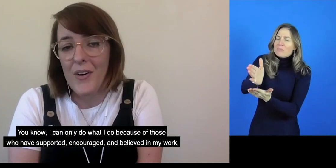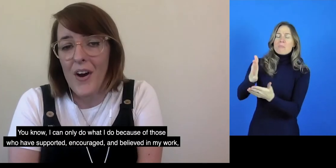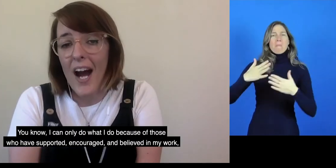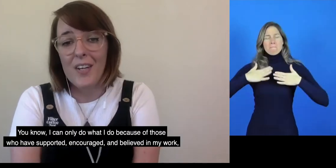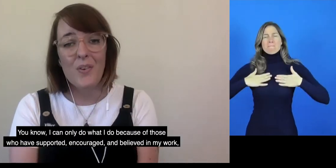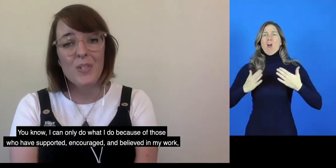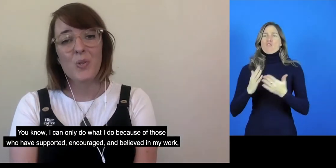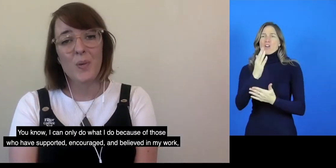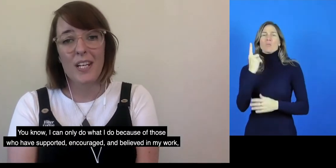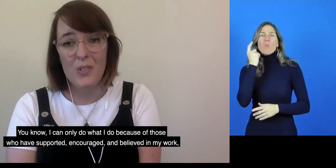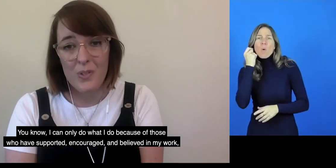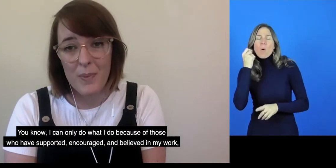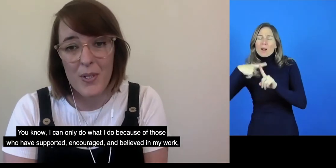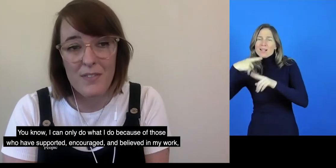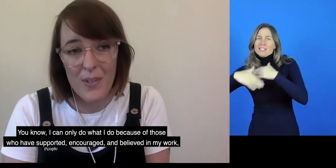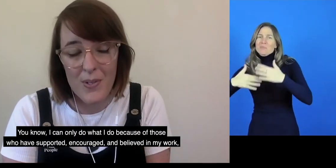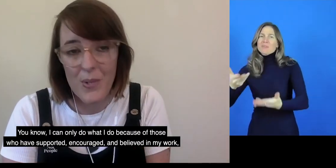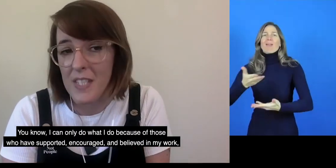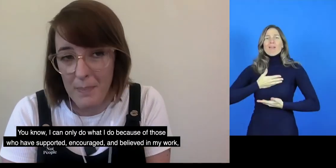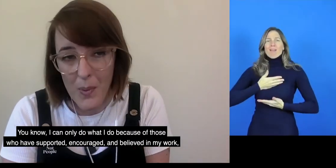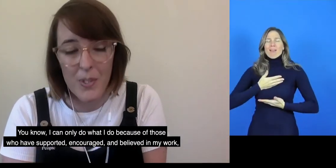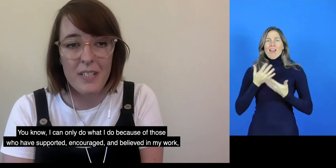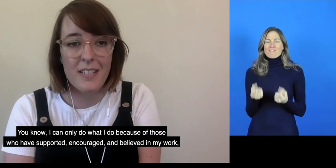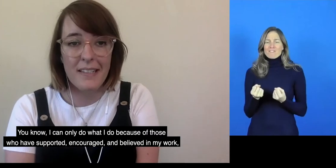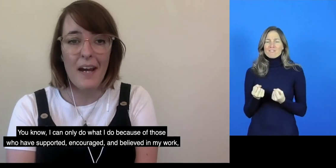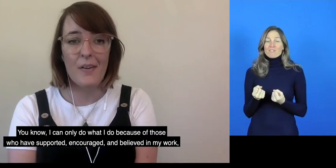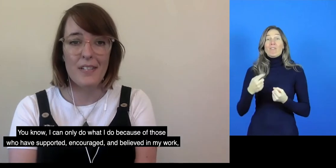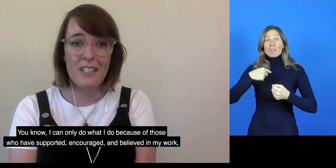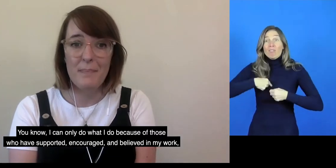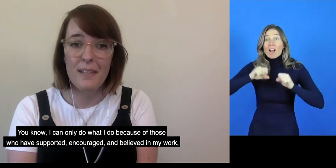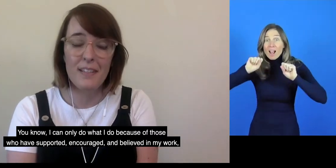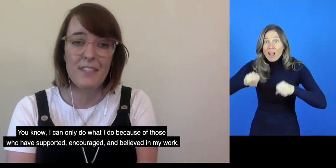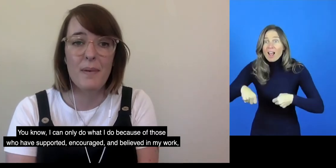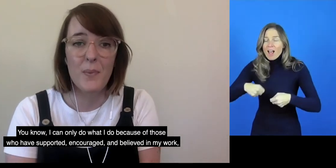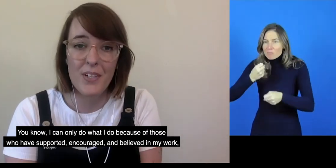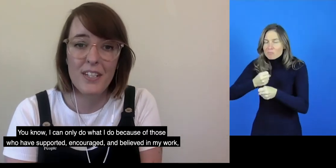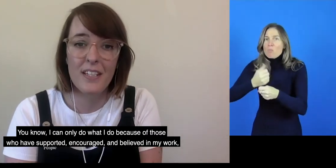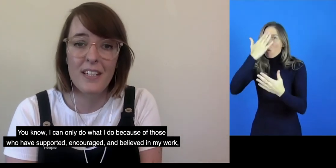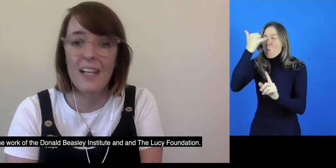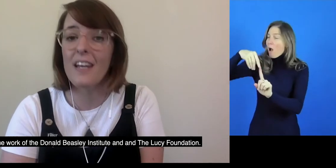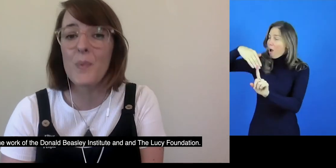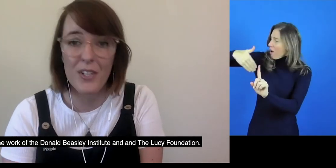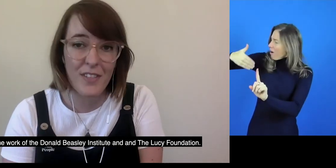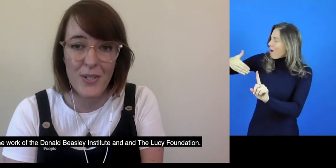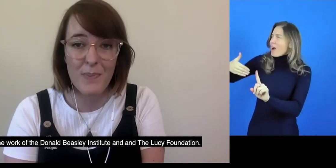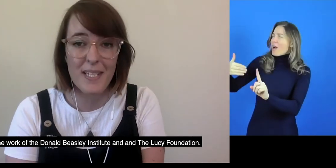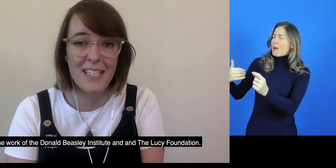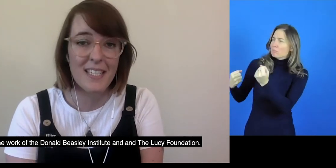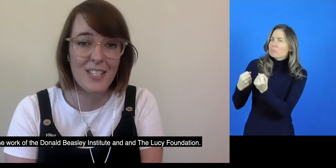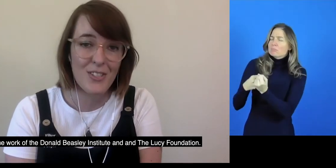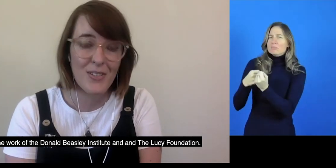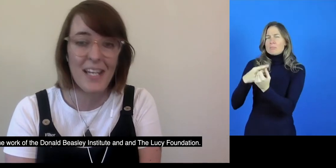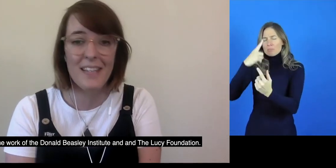You know, I can only do what I do because of those who have supported, encouraged, and believed in my work, and the work of the Donald